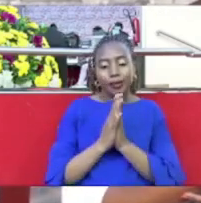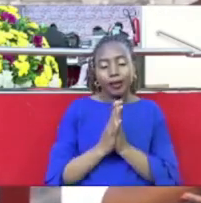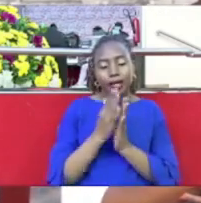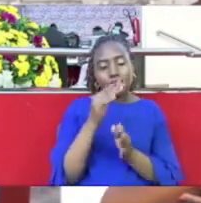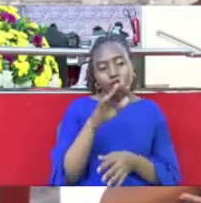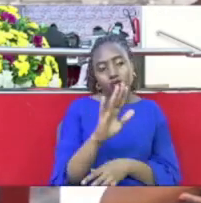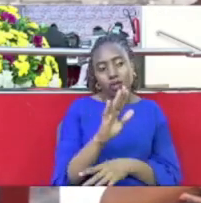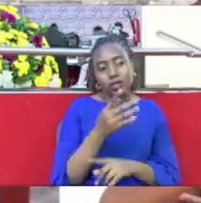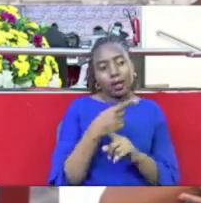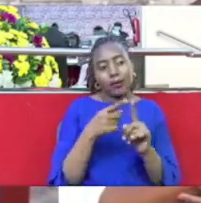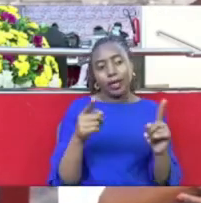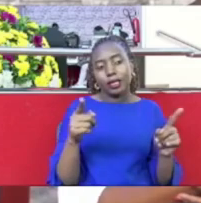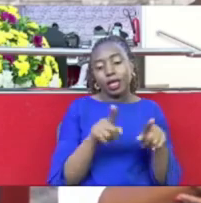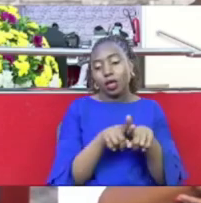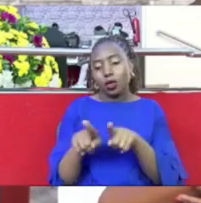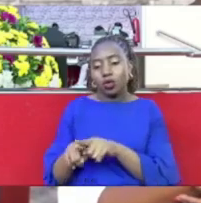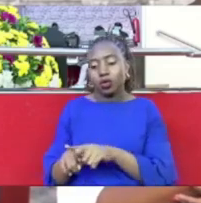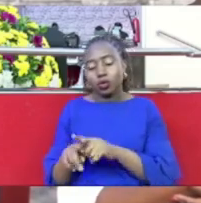seeking for a broken heart.